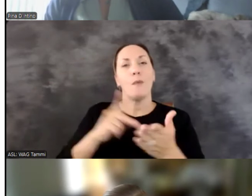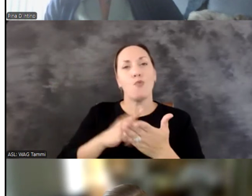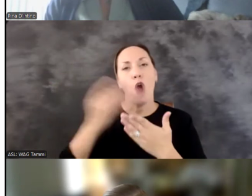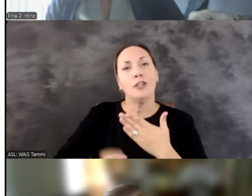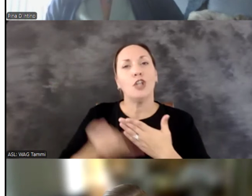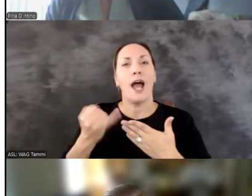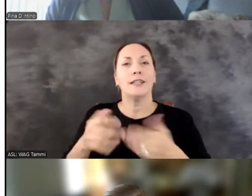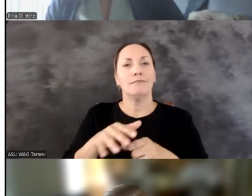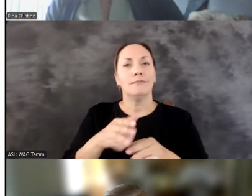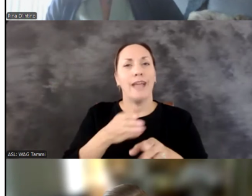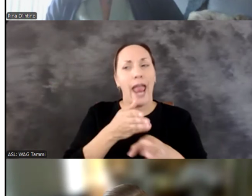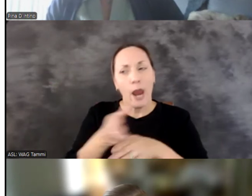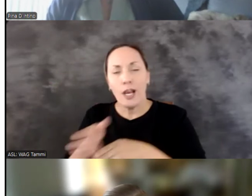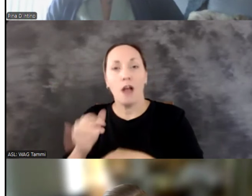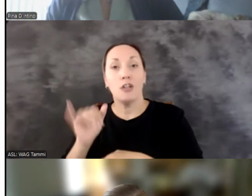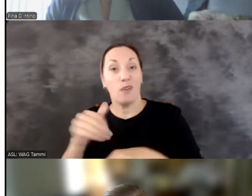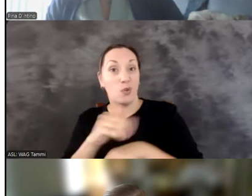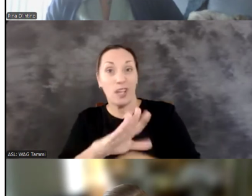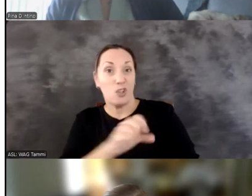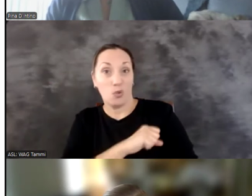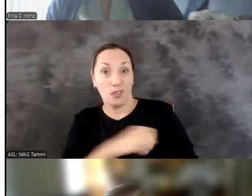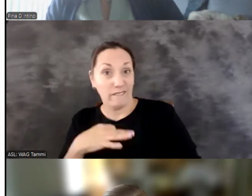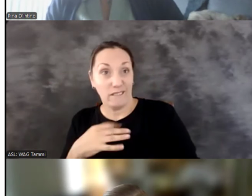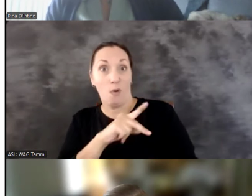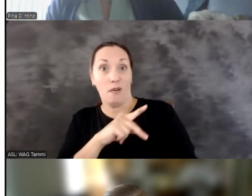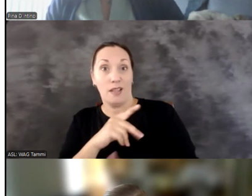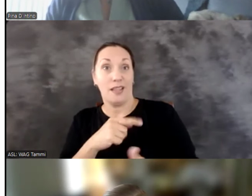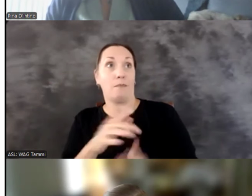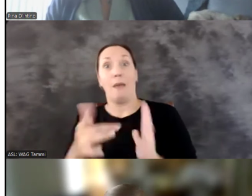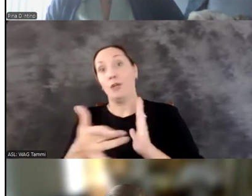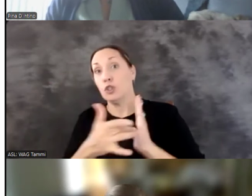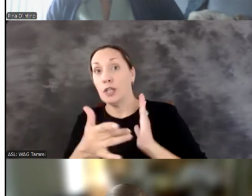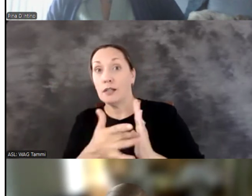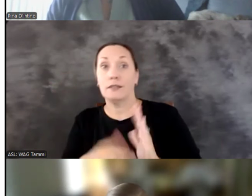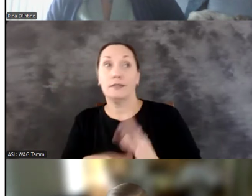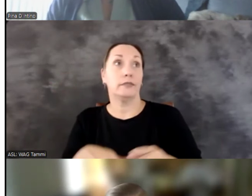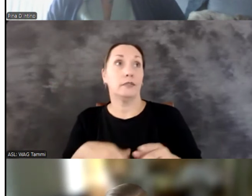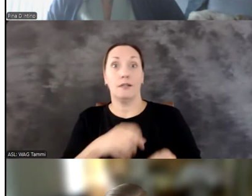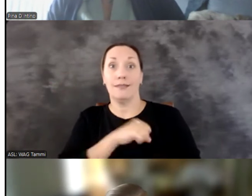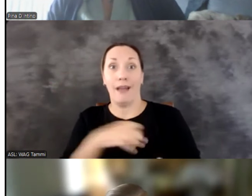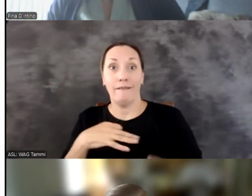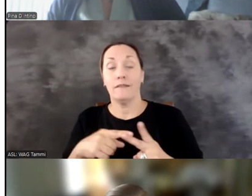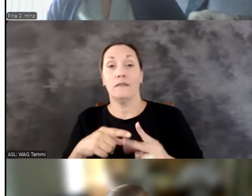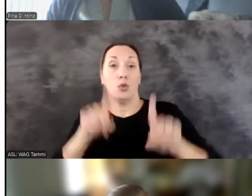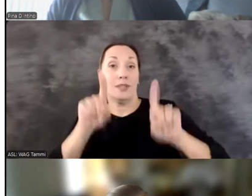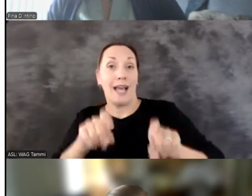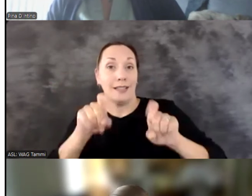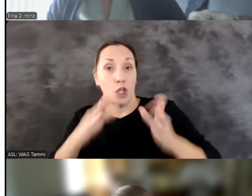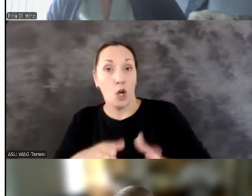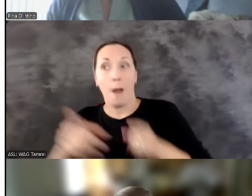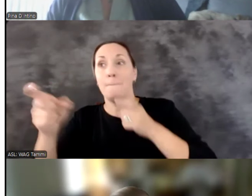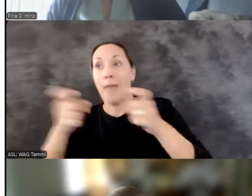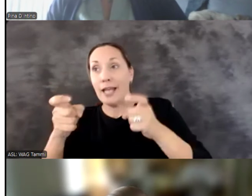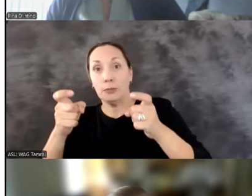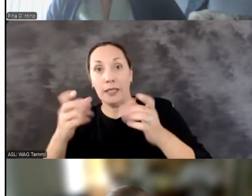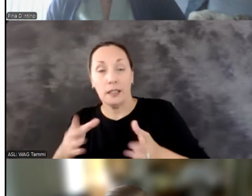if you send your personnel, such as your technical personnel, your testers, your management, marketing, sales, if